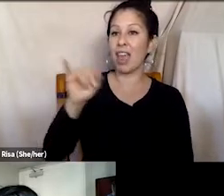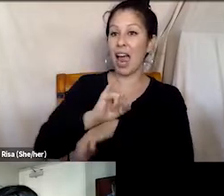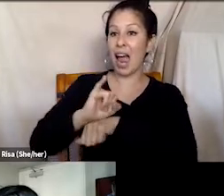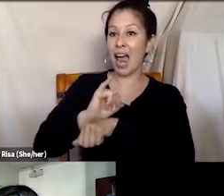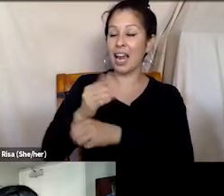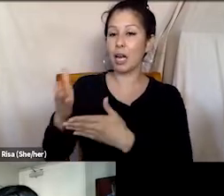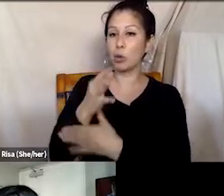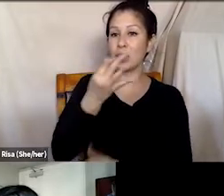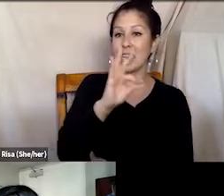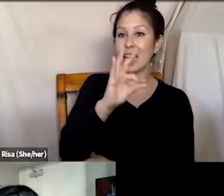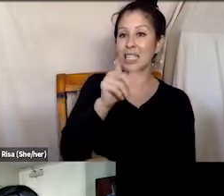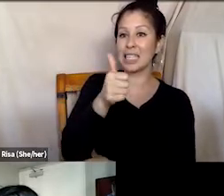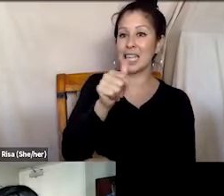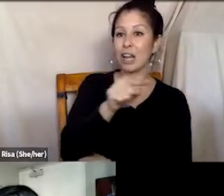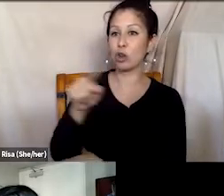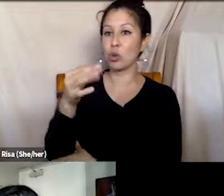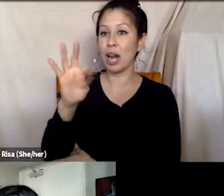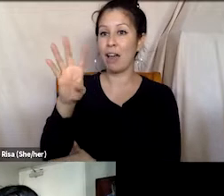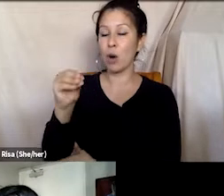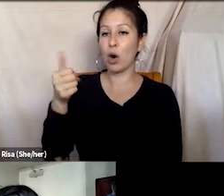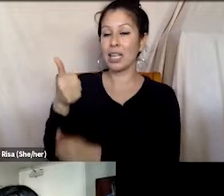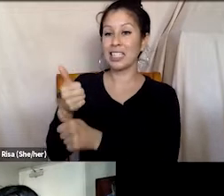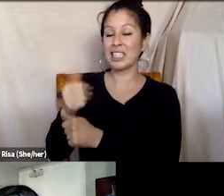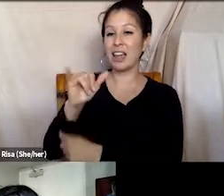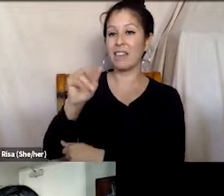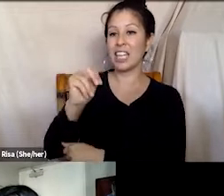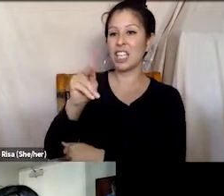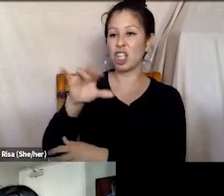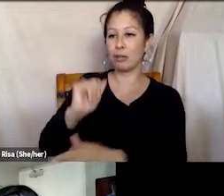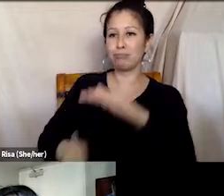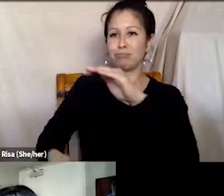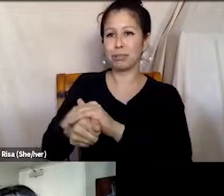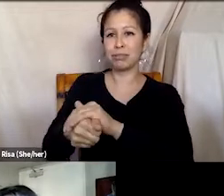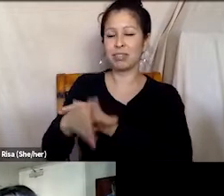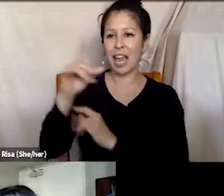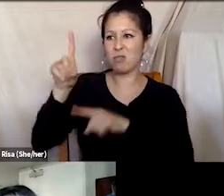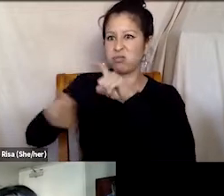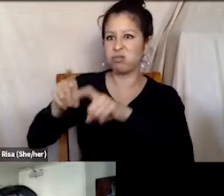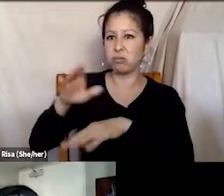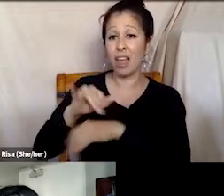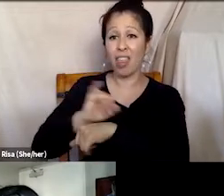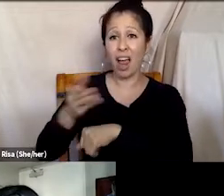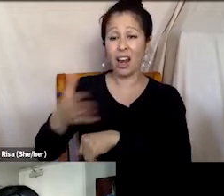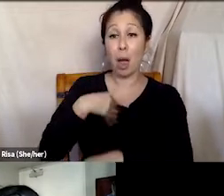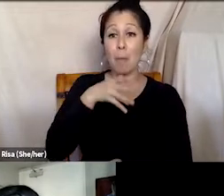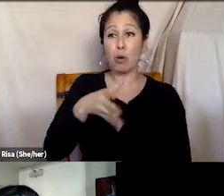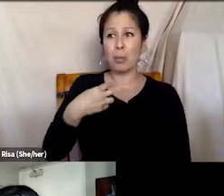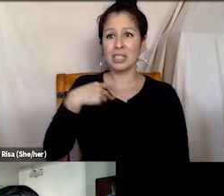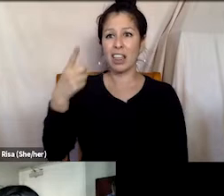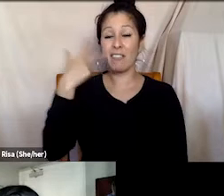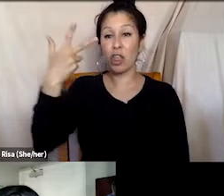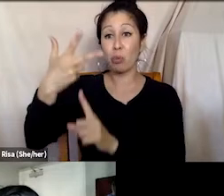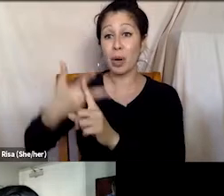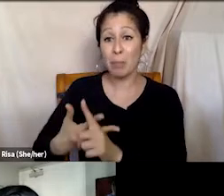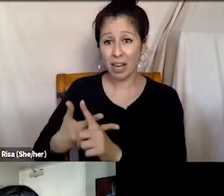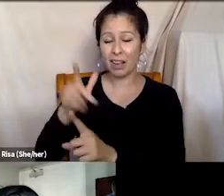1910 and 1940, they were in turn interrogated on the island. And my grandmother got stuck there for 3 months.